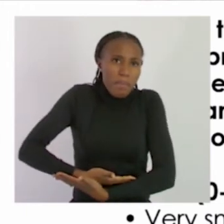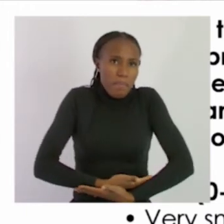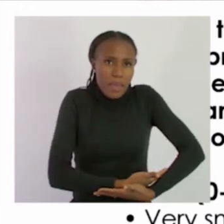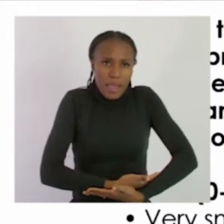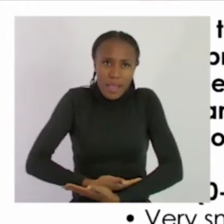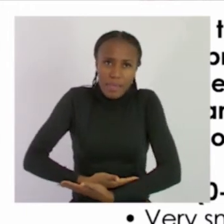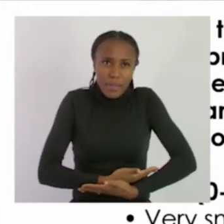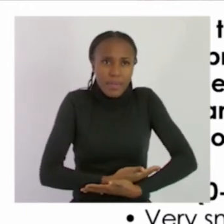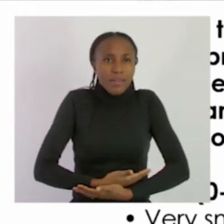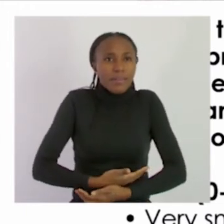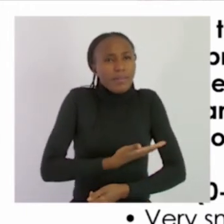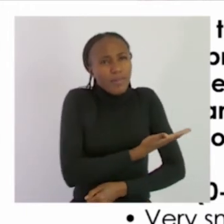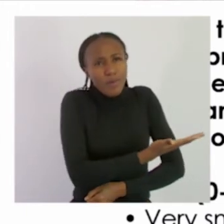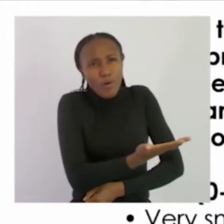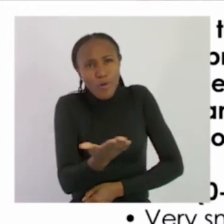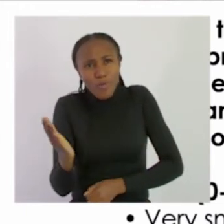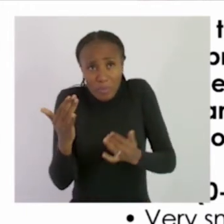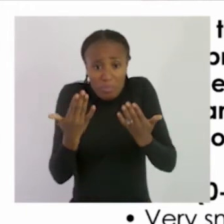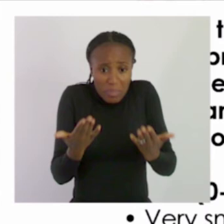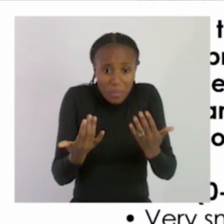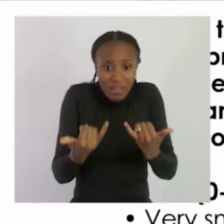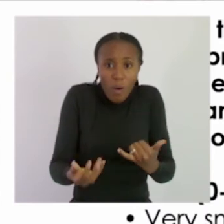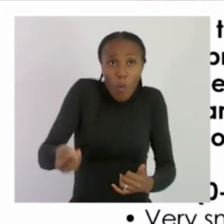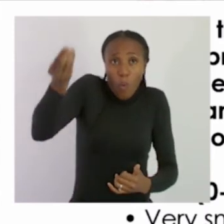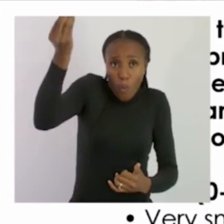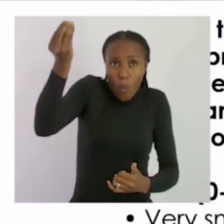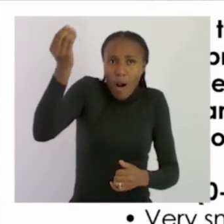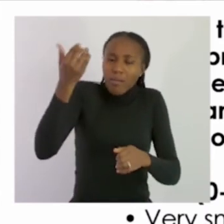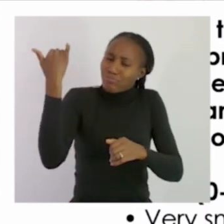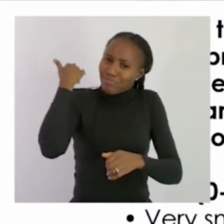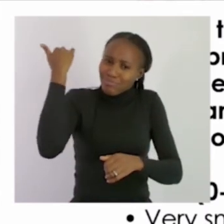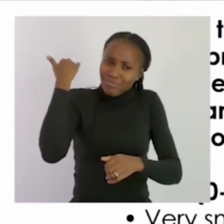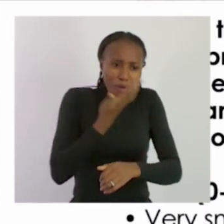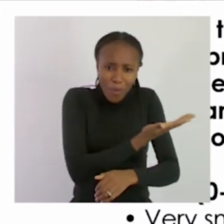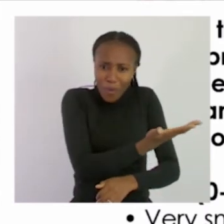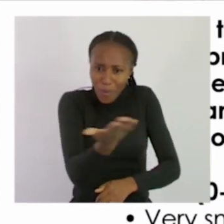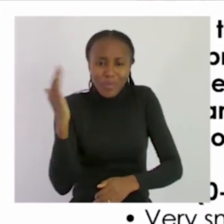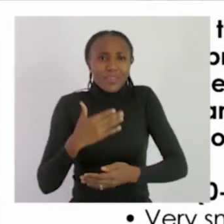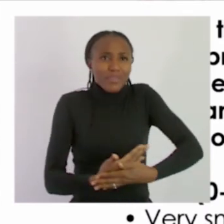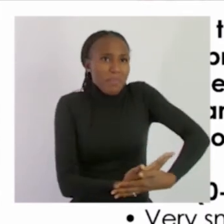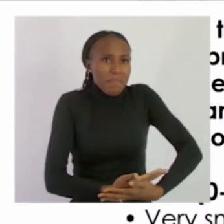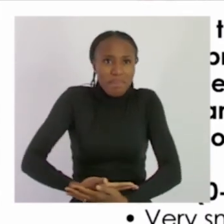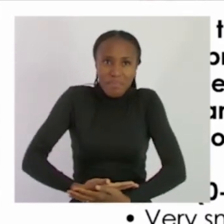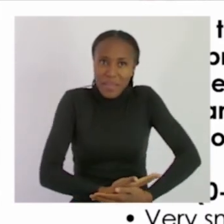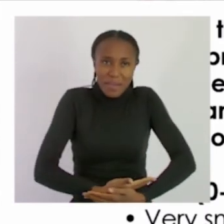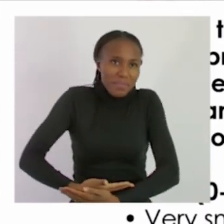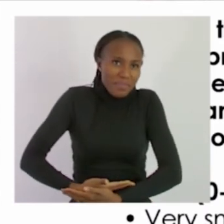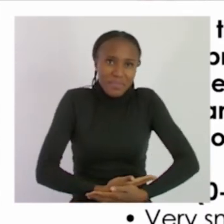Everybody, or all of us, no matter how big or small we are, at one point in life, we are all infants. It means we're all